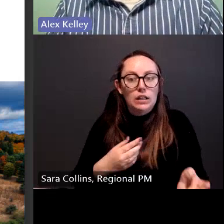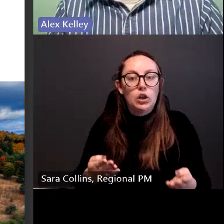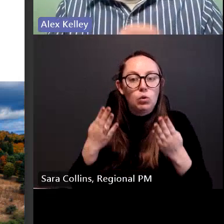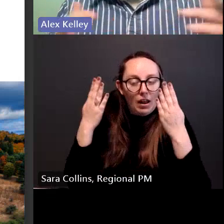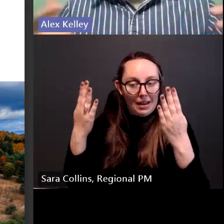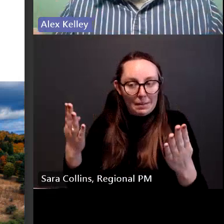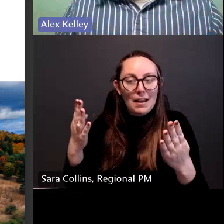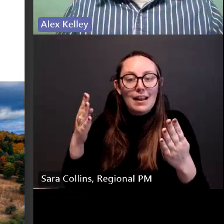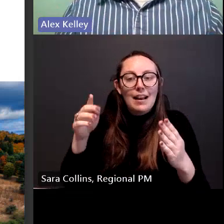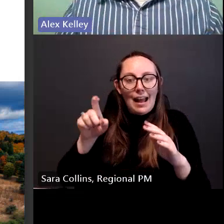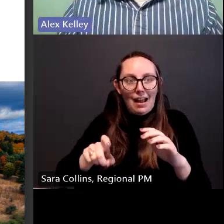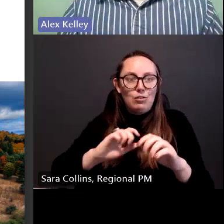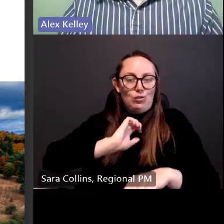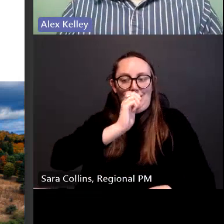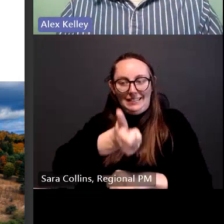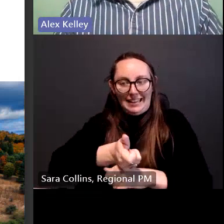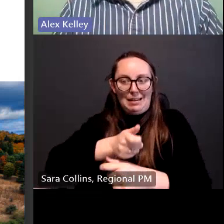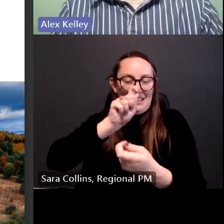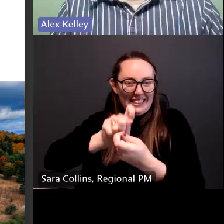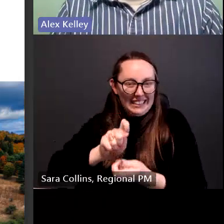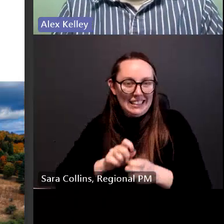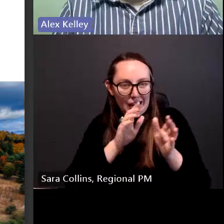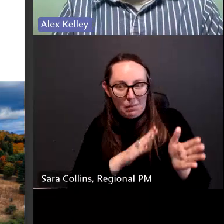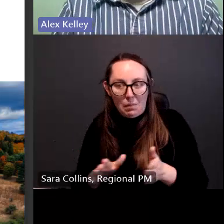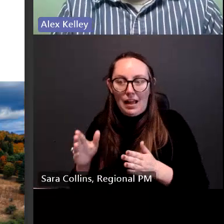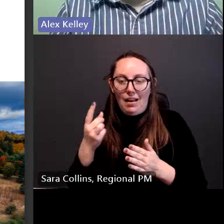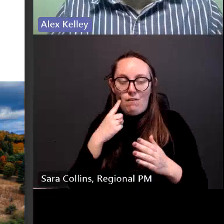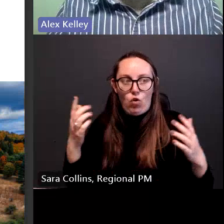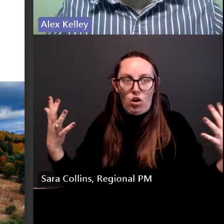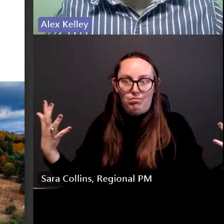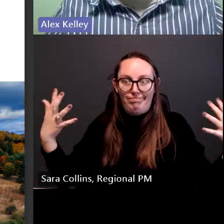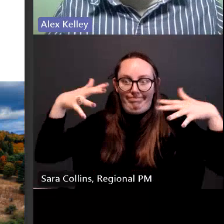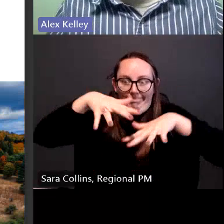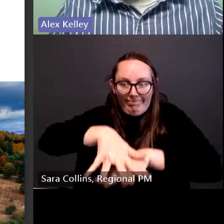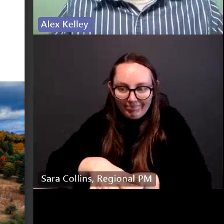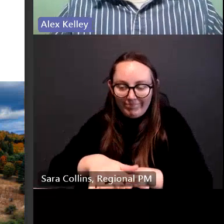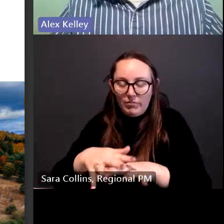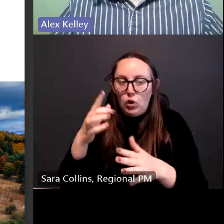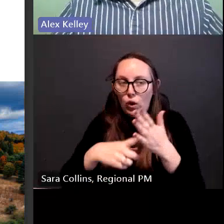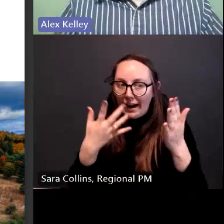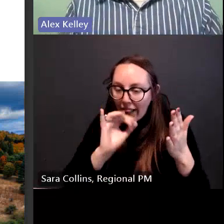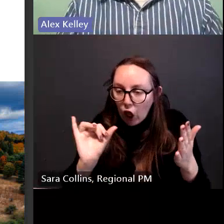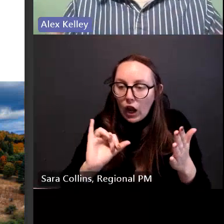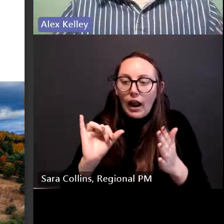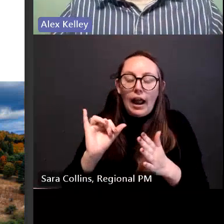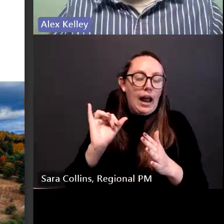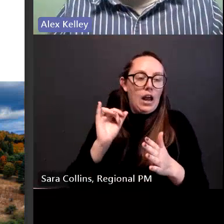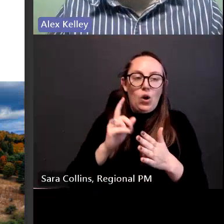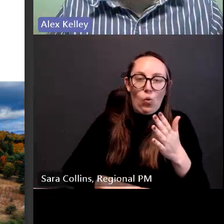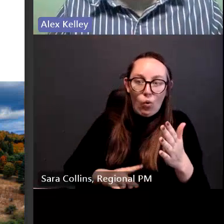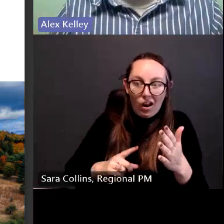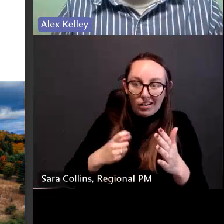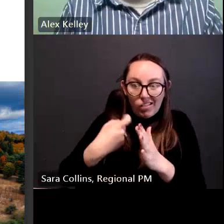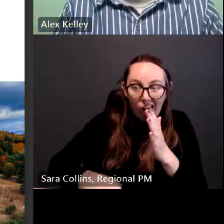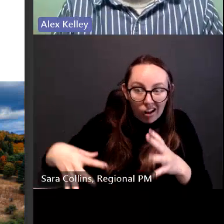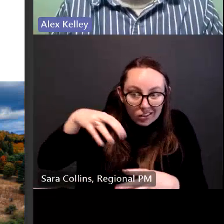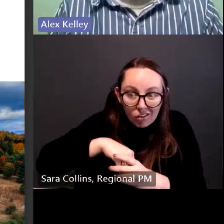of consolidation plan to go in great depth as to what the costs would be for that and the process to do